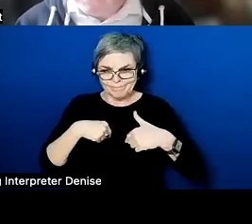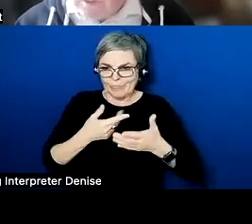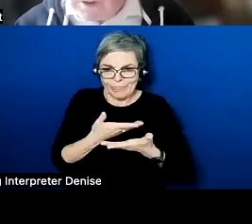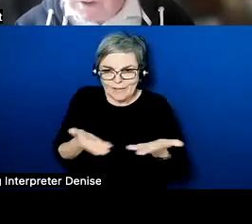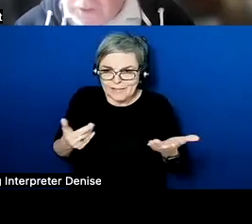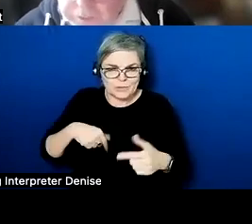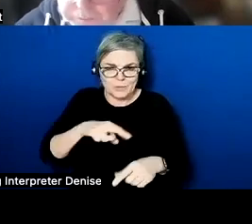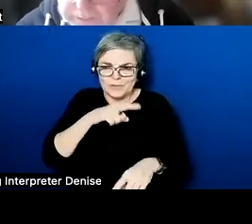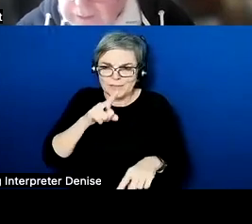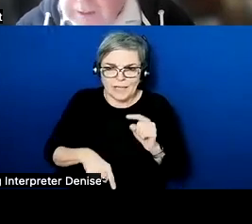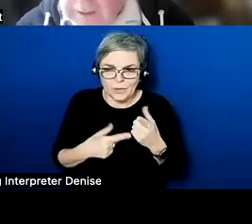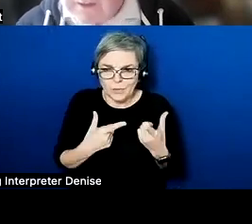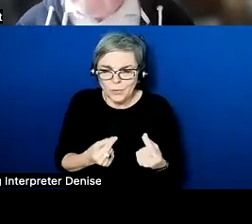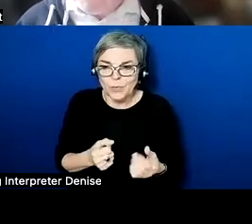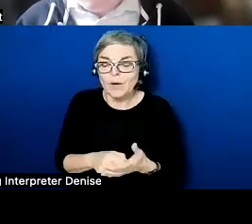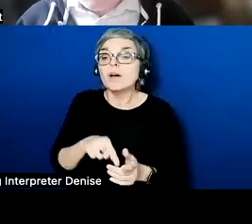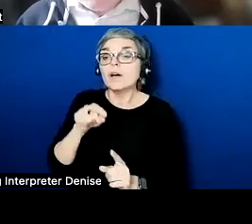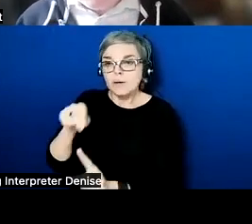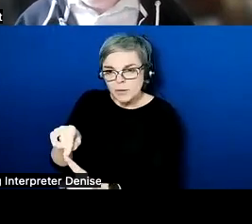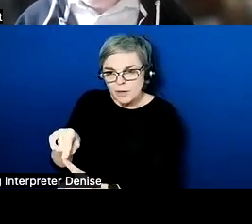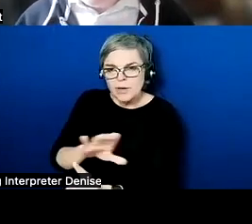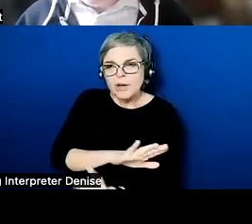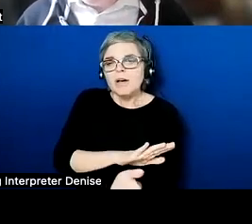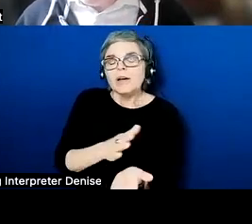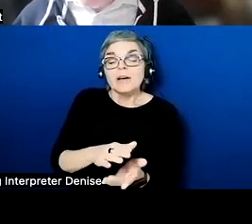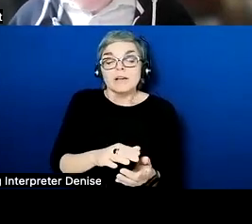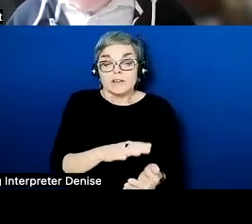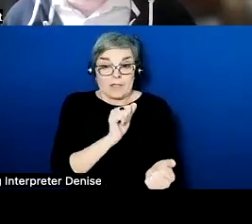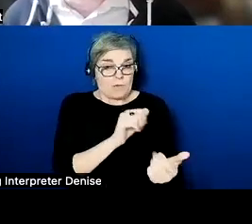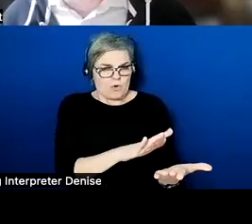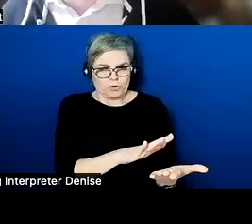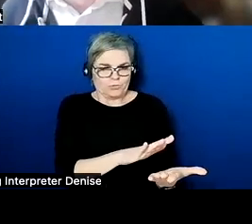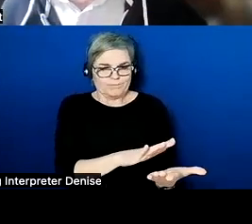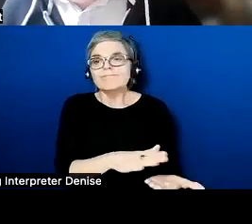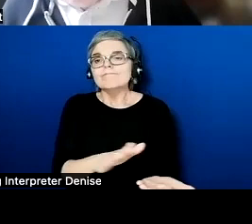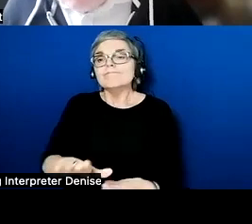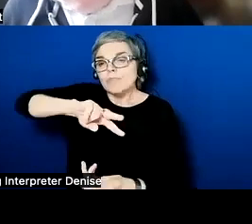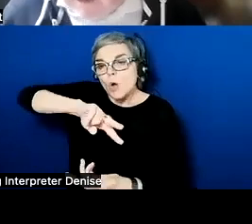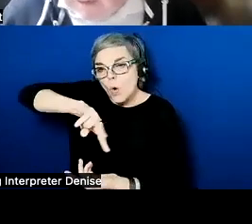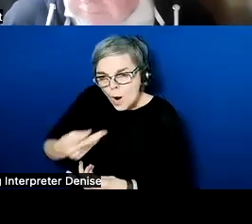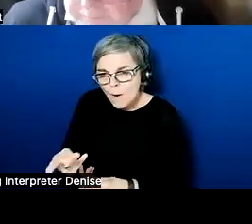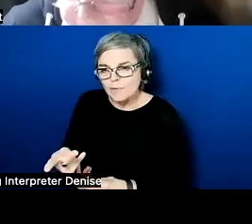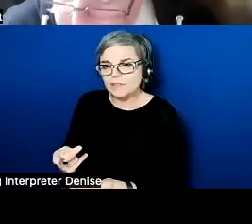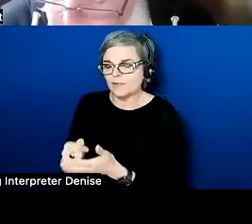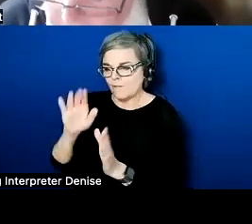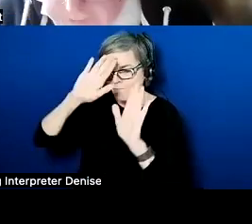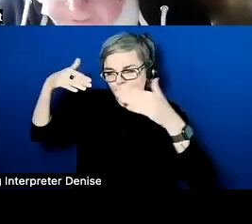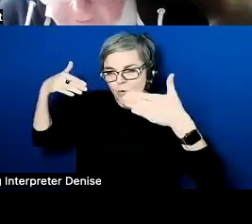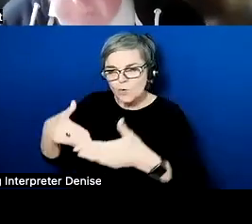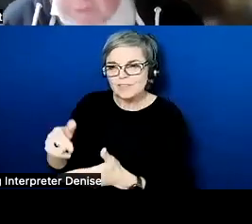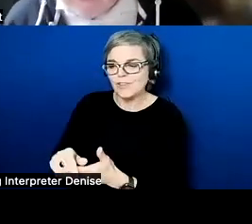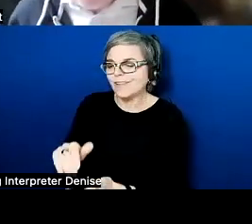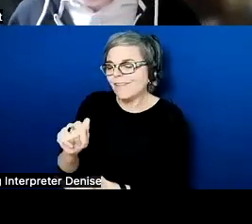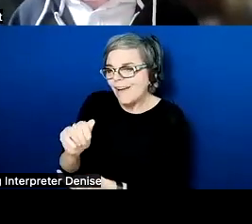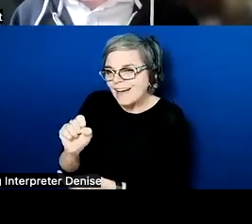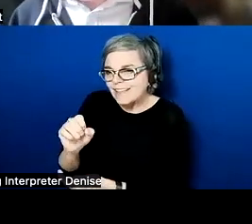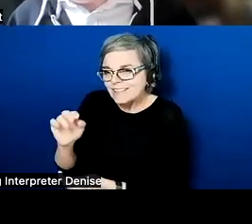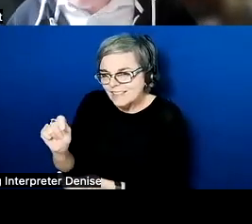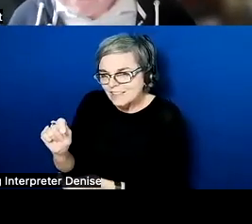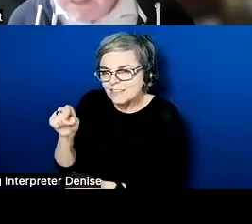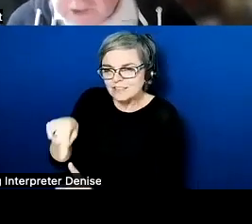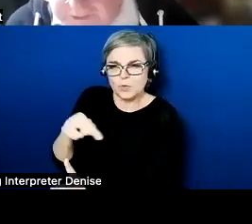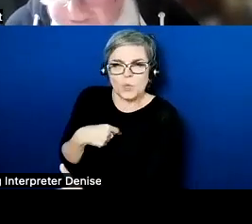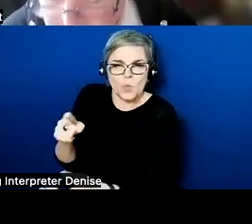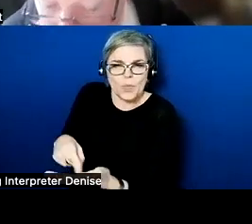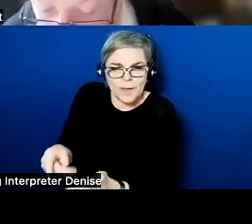at, or could be competent at. And that helps me think about some of the